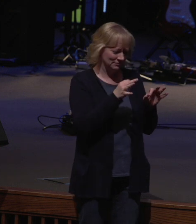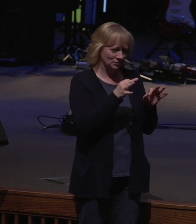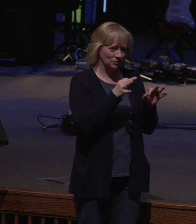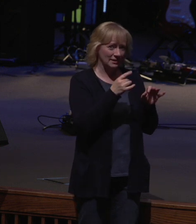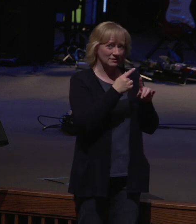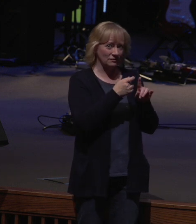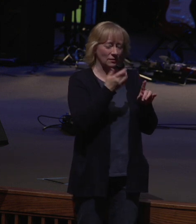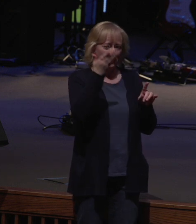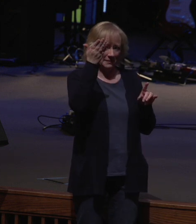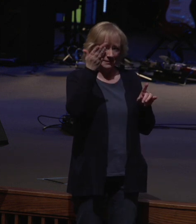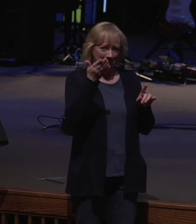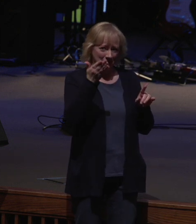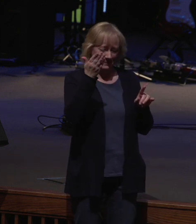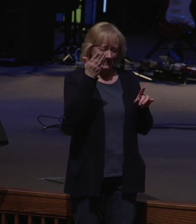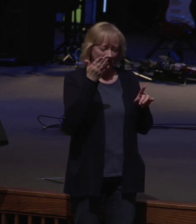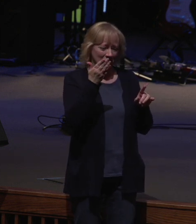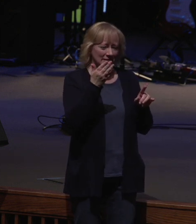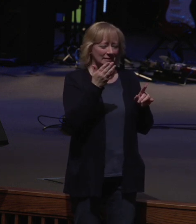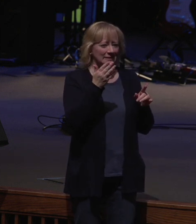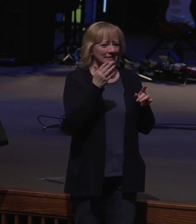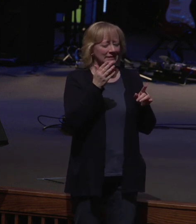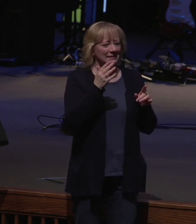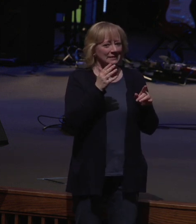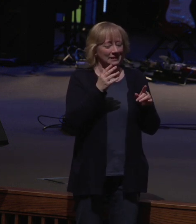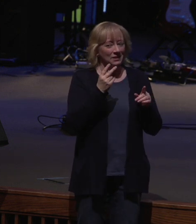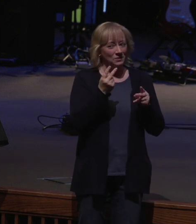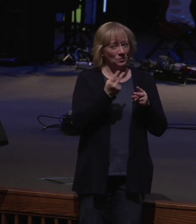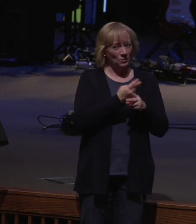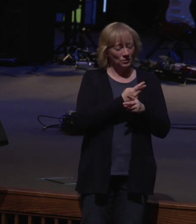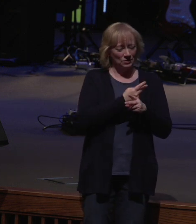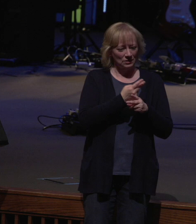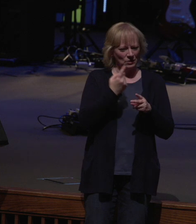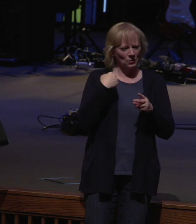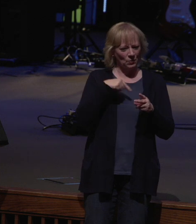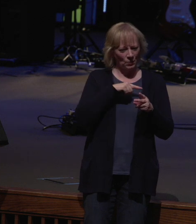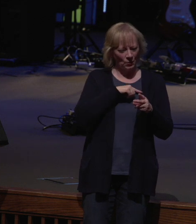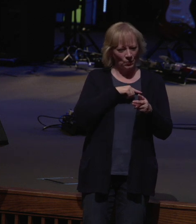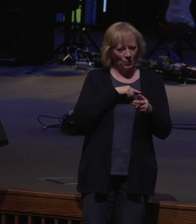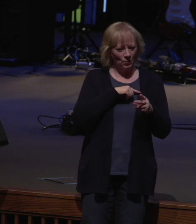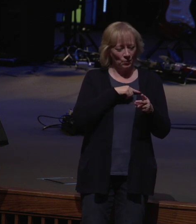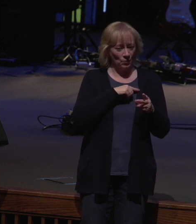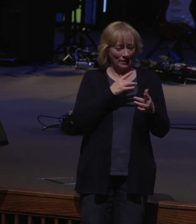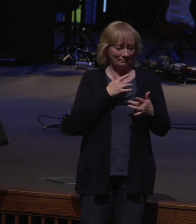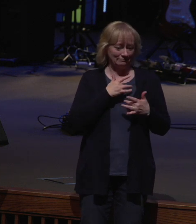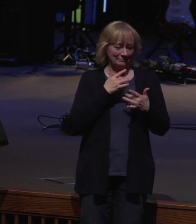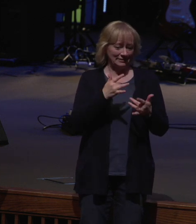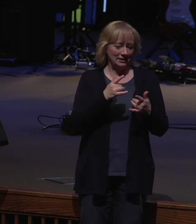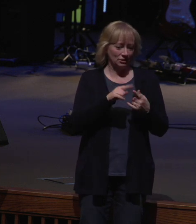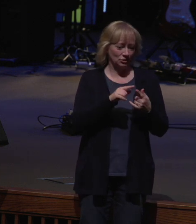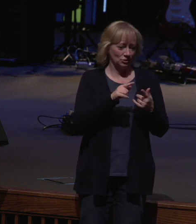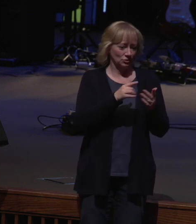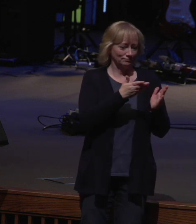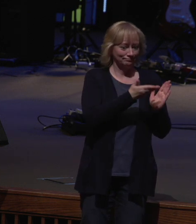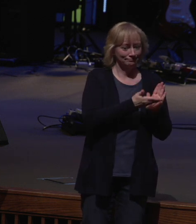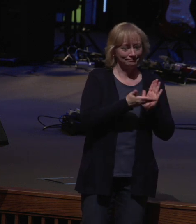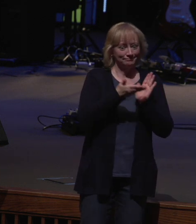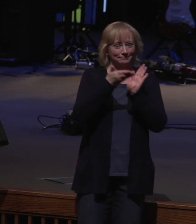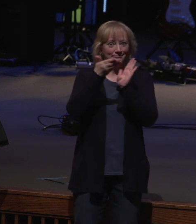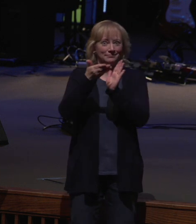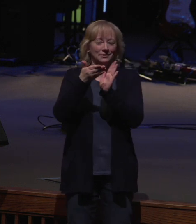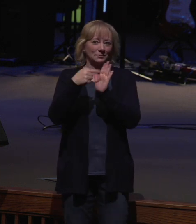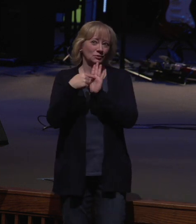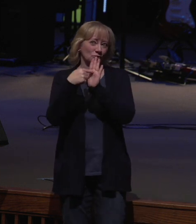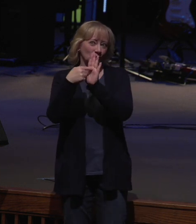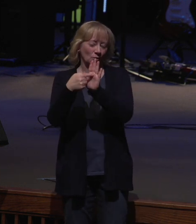And what's perhaps most tragic of all, we have no problem bringing them before him, even as we